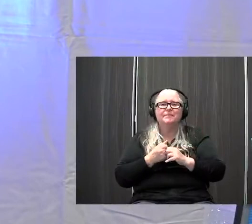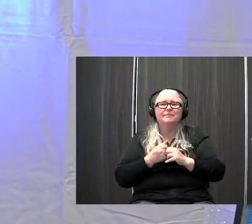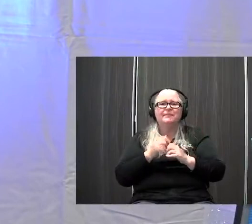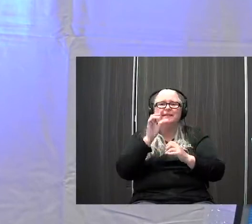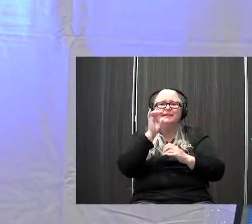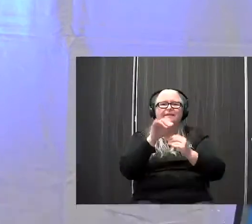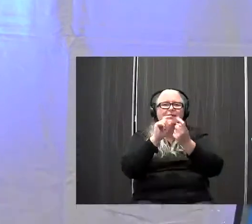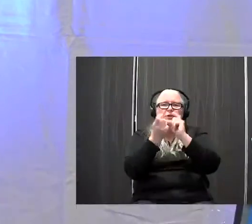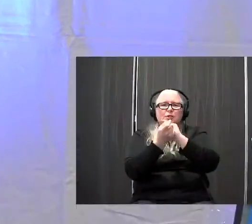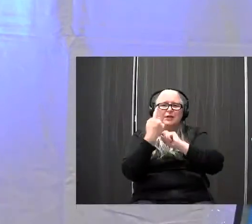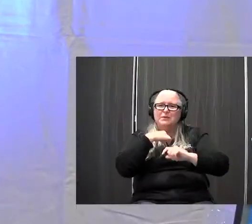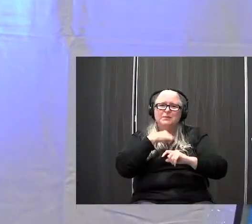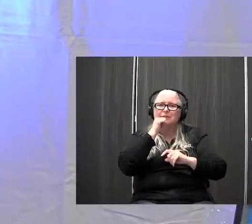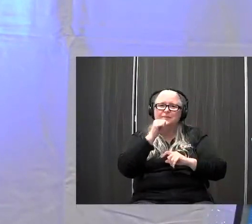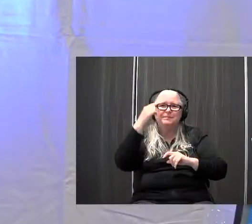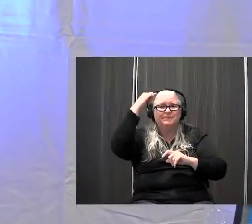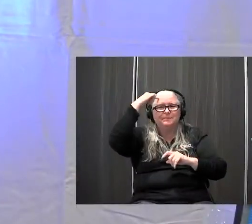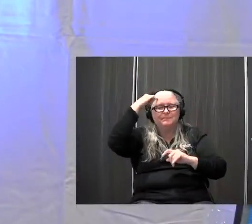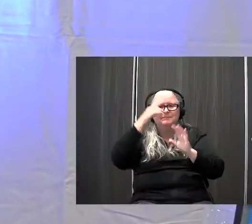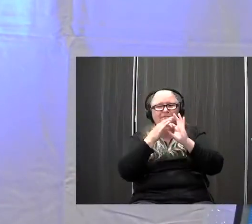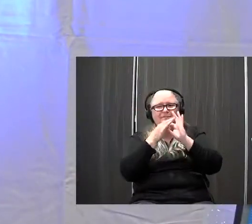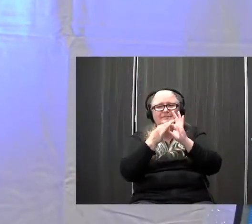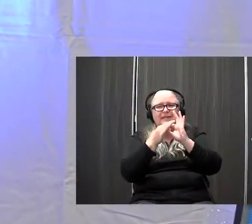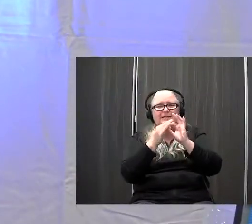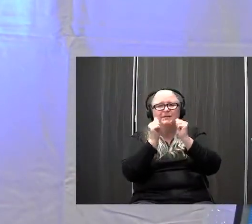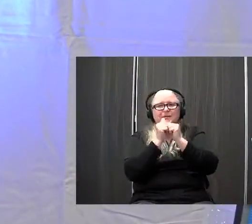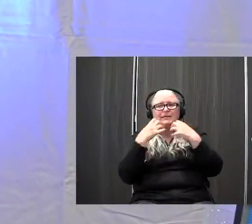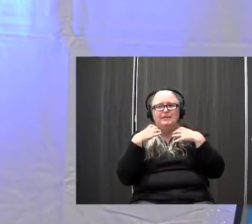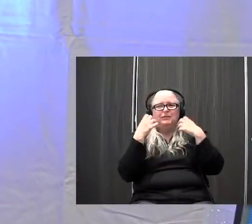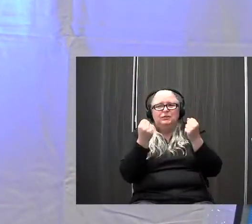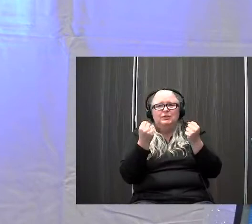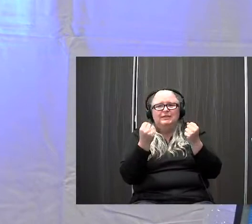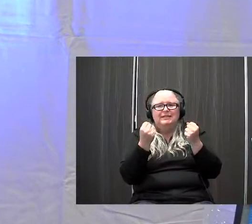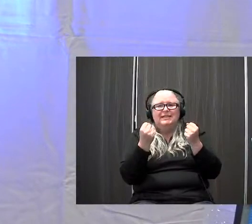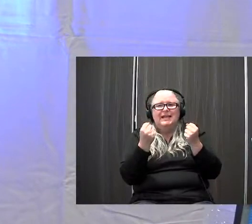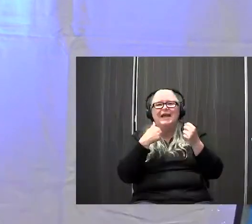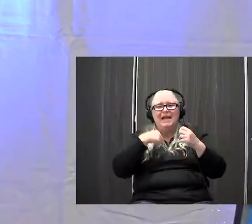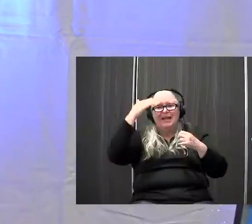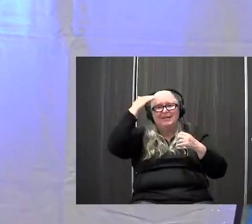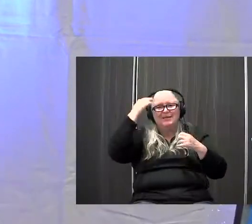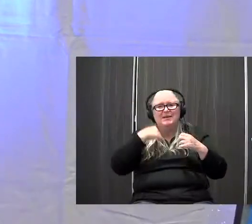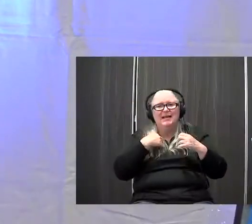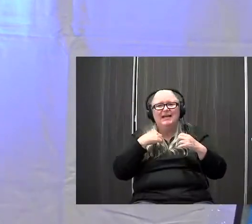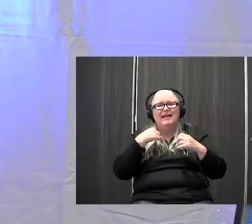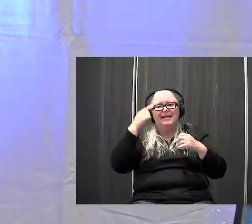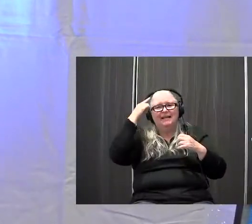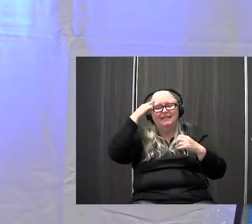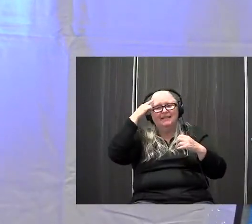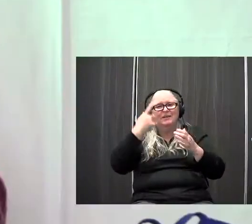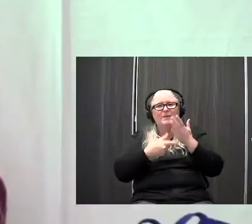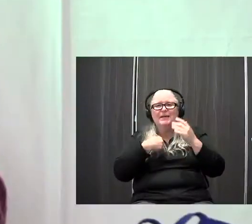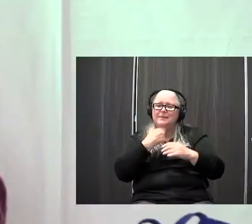that change that we don't think is necessarily related to charge, although I don't know. No, I know. I think what I'm saying is Yeah. a lot of